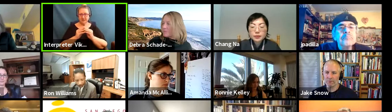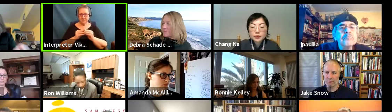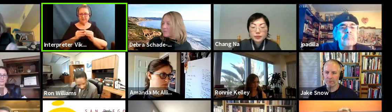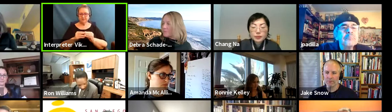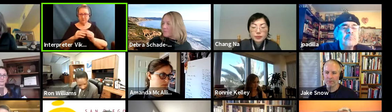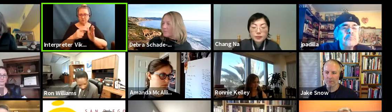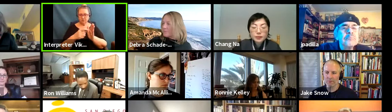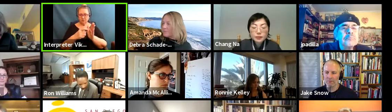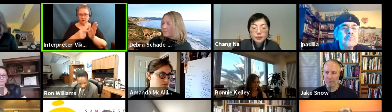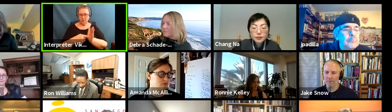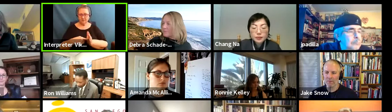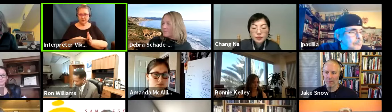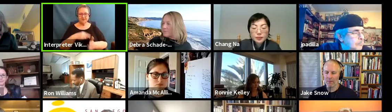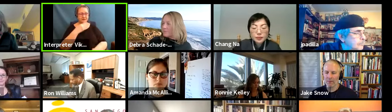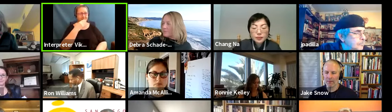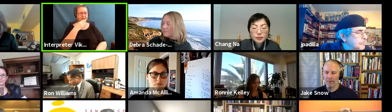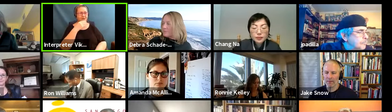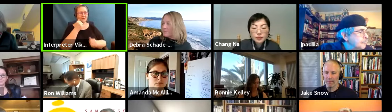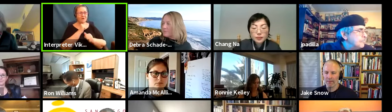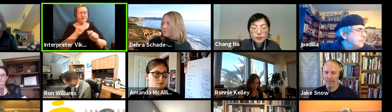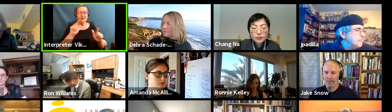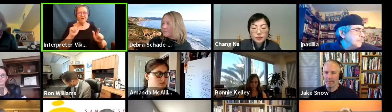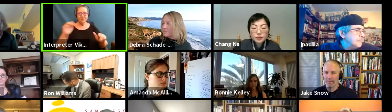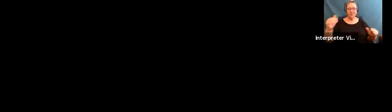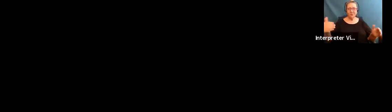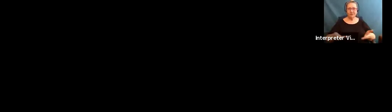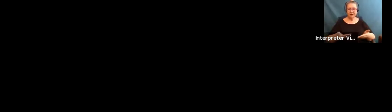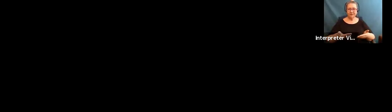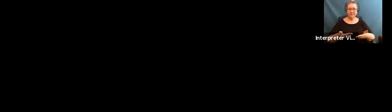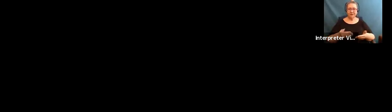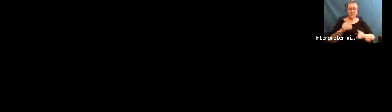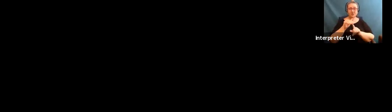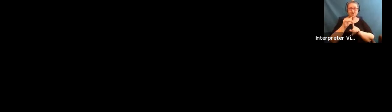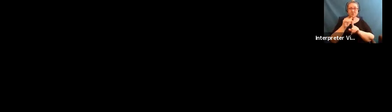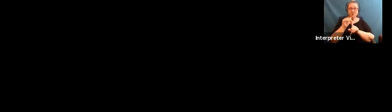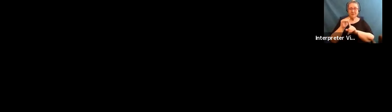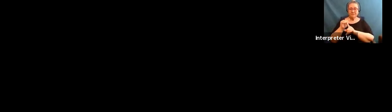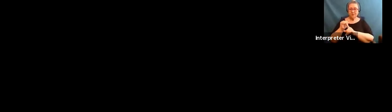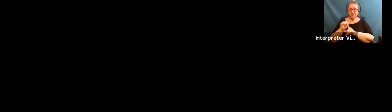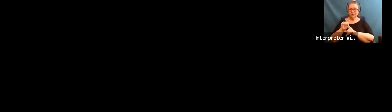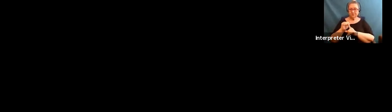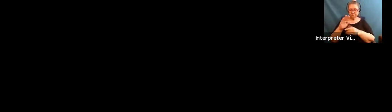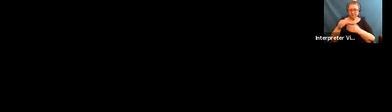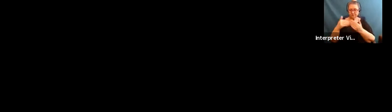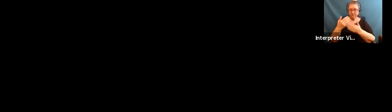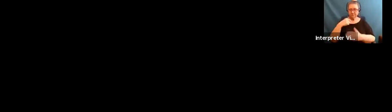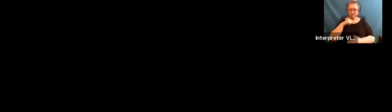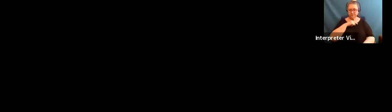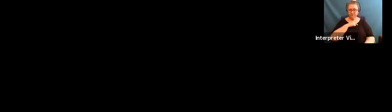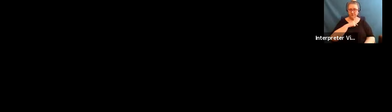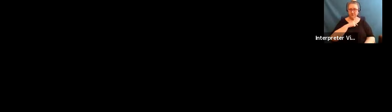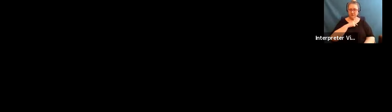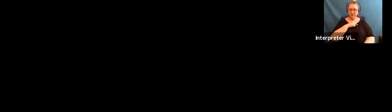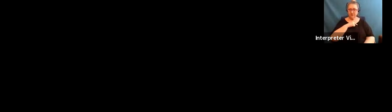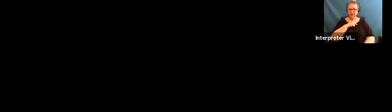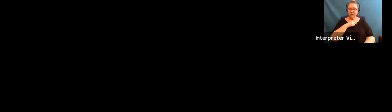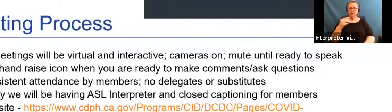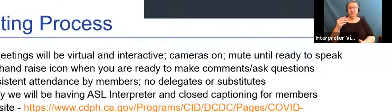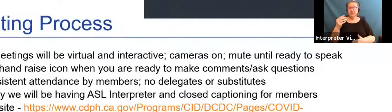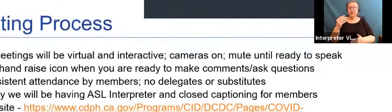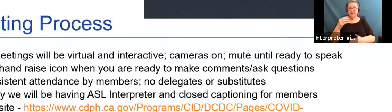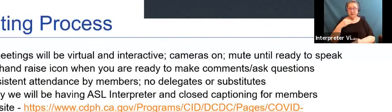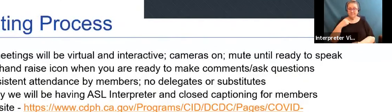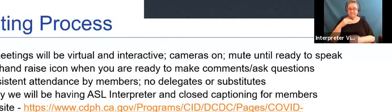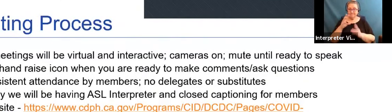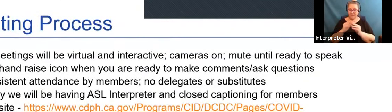you everyone and welcome. I just wanted to remind everybody that we'd like to have you, if you're a member of the committee, to have